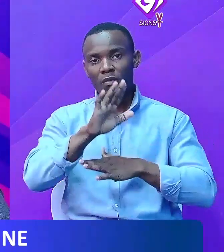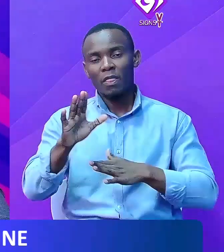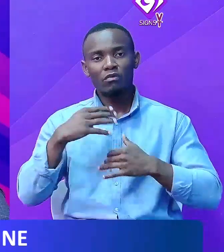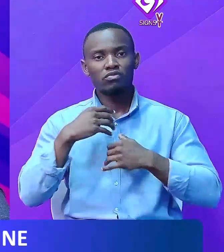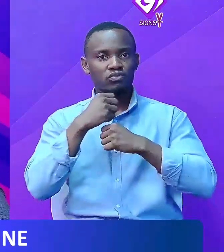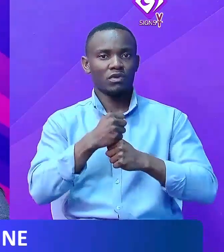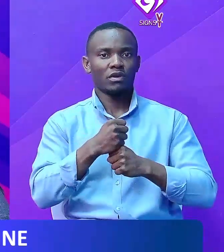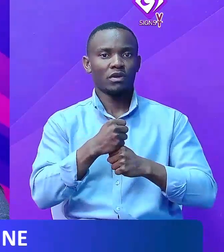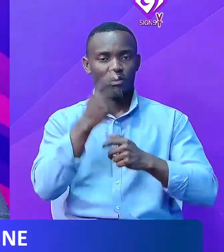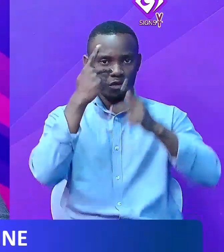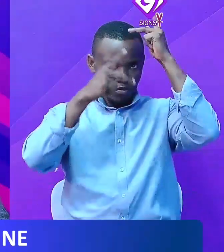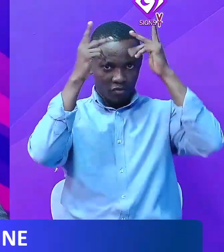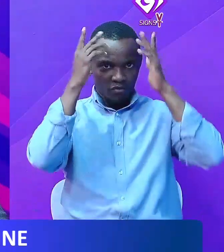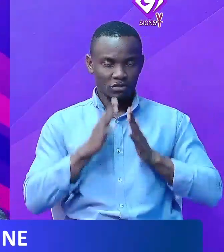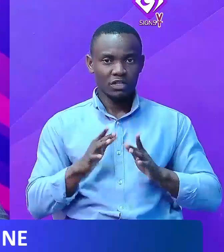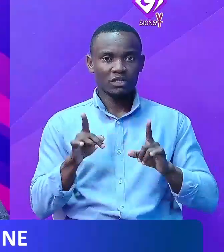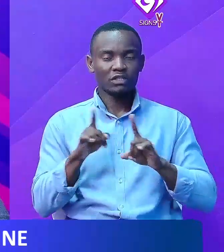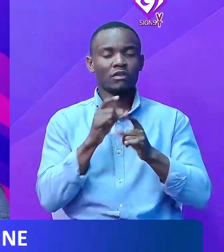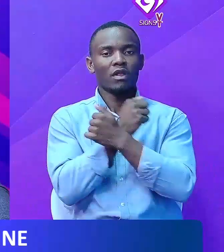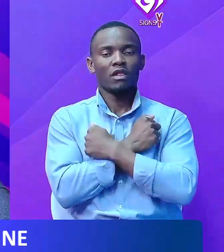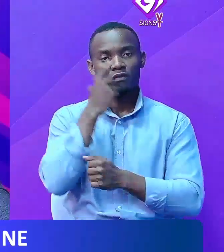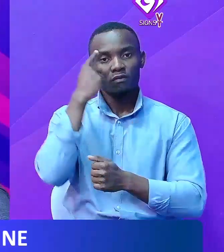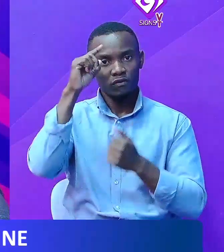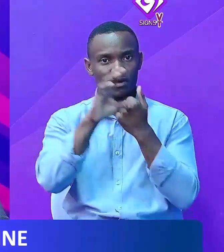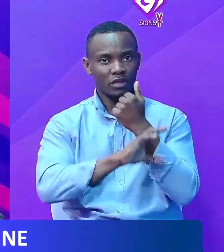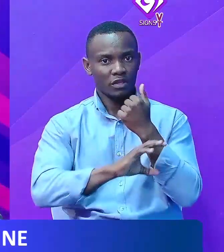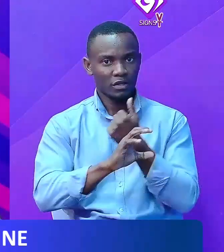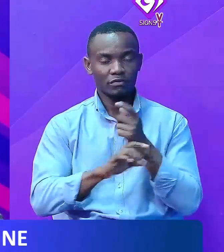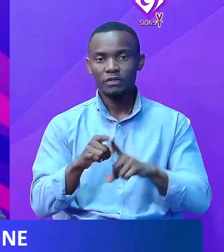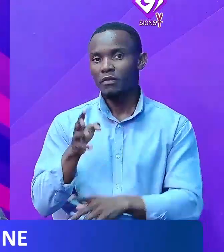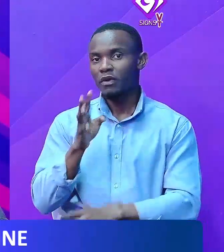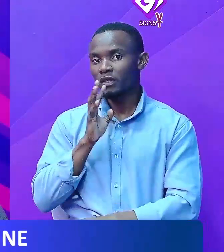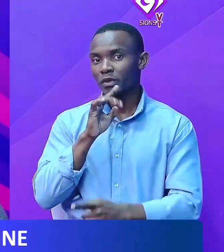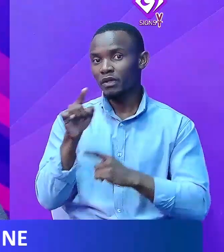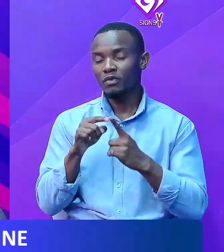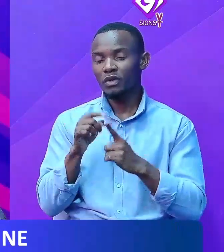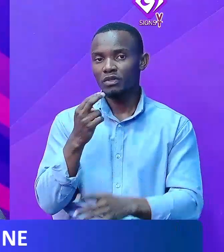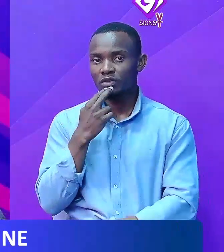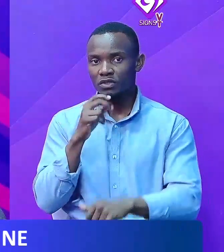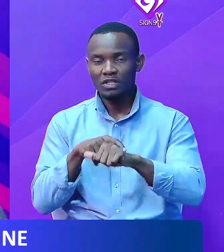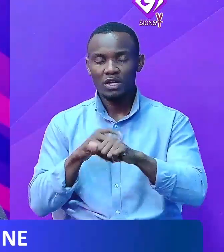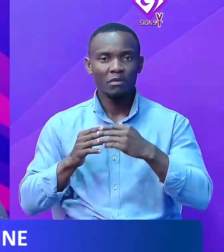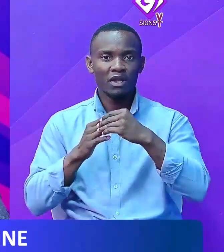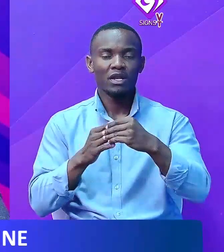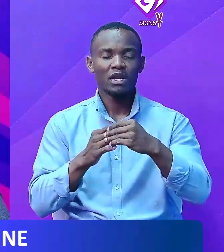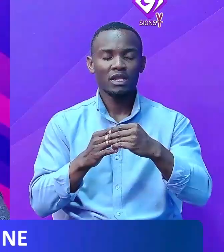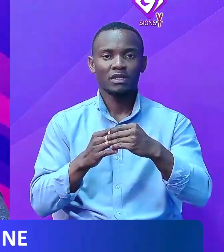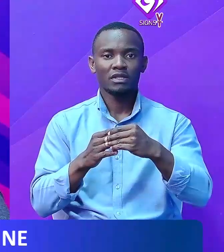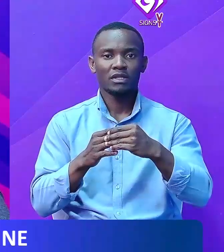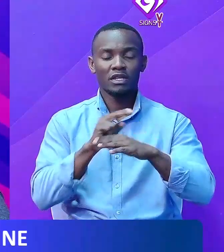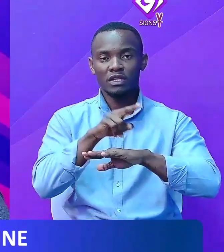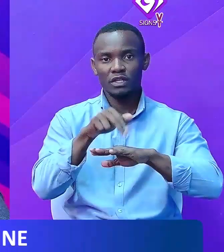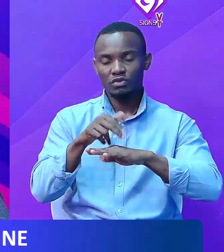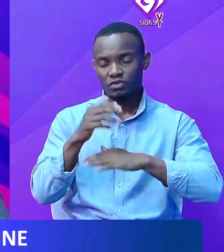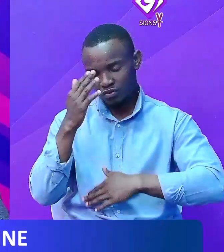and patriotism. Speaking Tuesday when he led the nation in honoring the Kenya Defence Forces during KDF